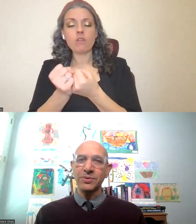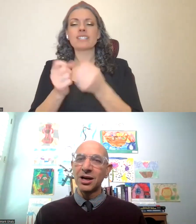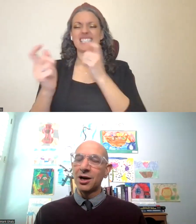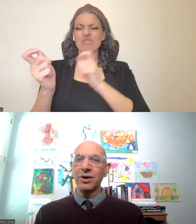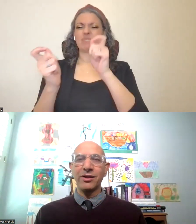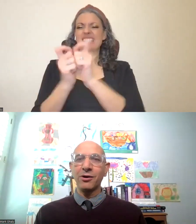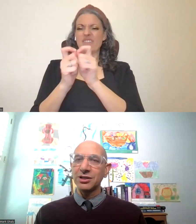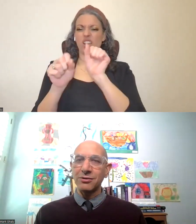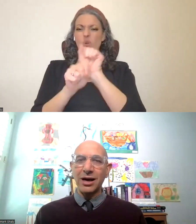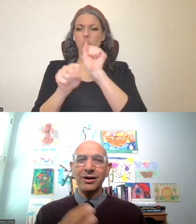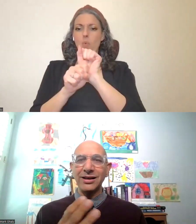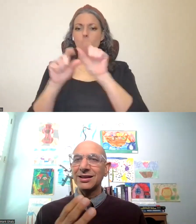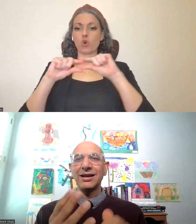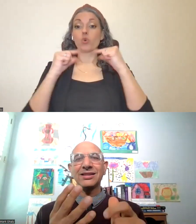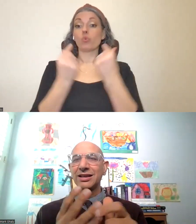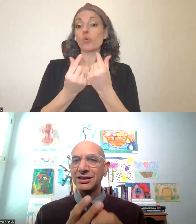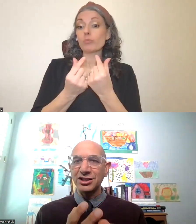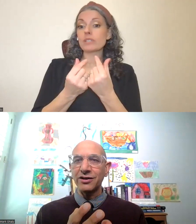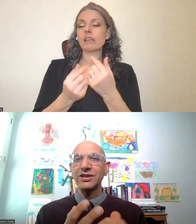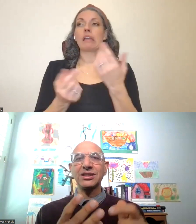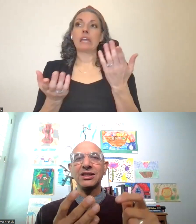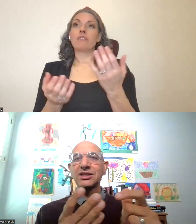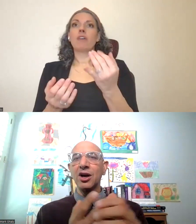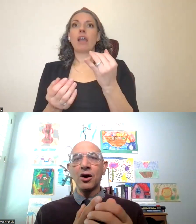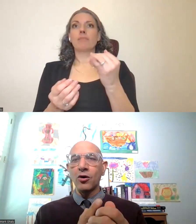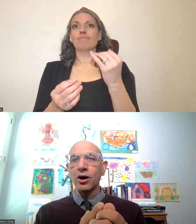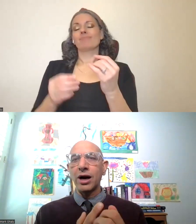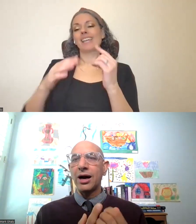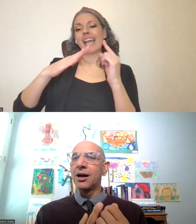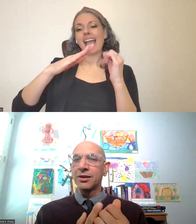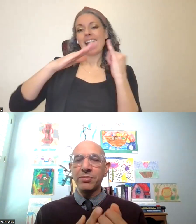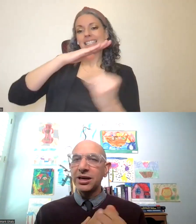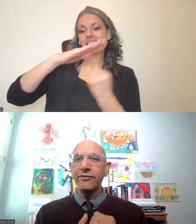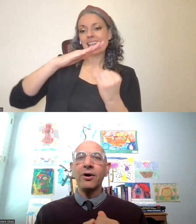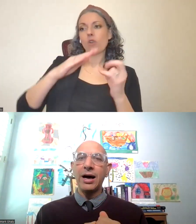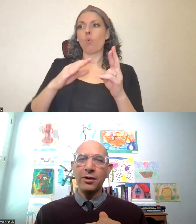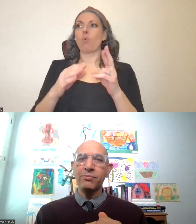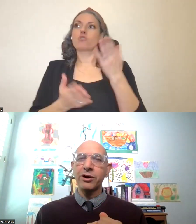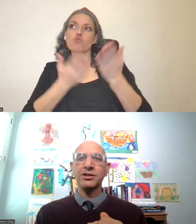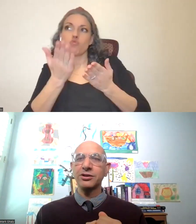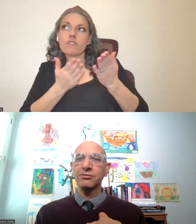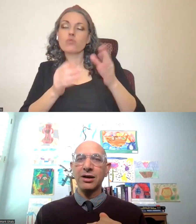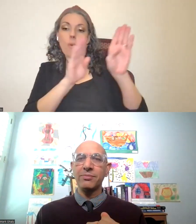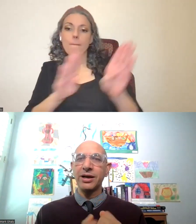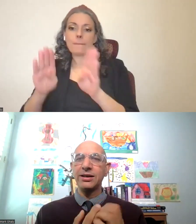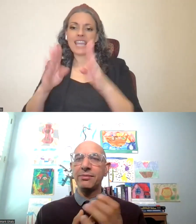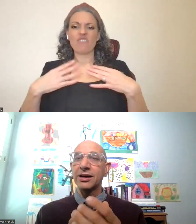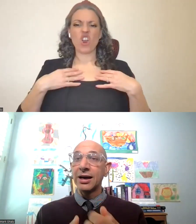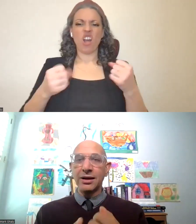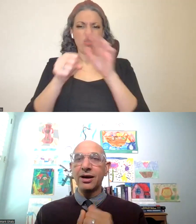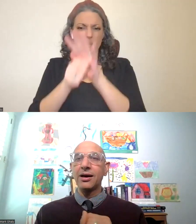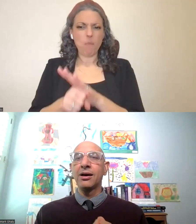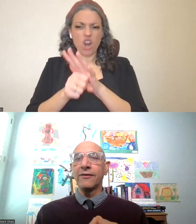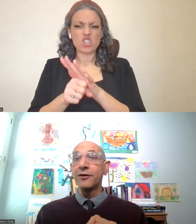work groups, whether it was around isolation and services or the behavioral health pressures around the